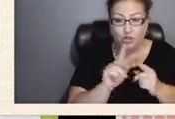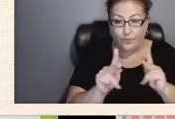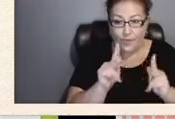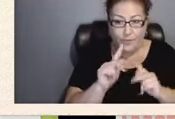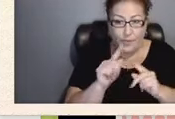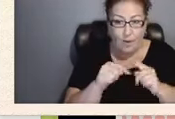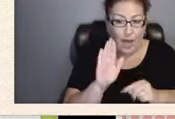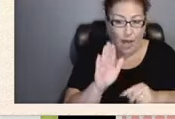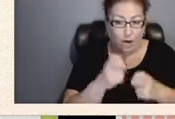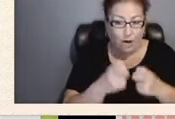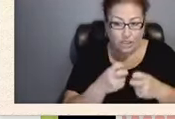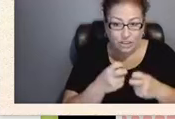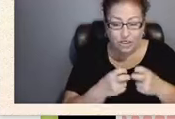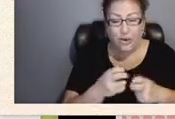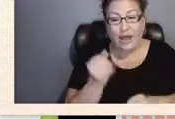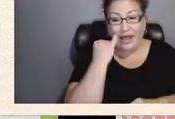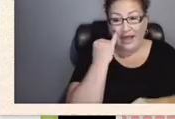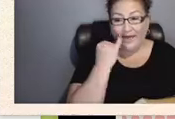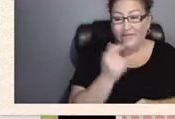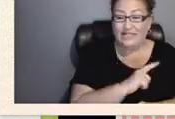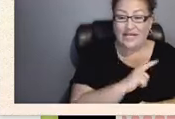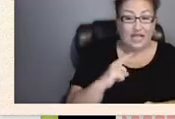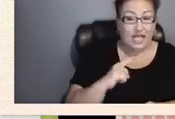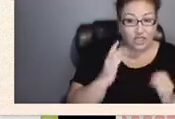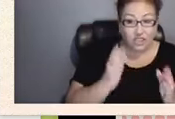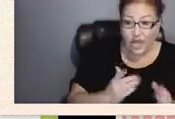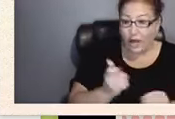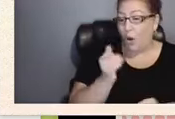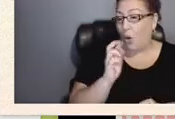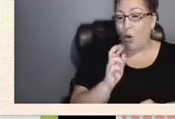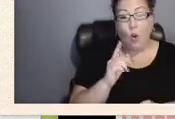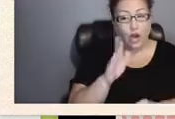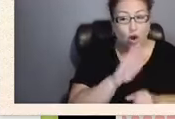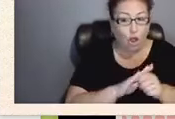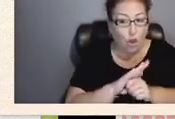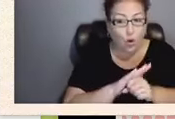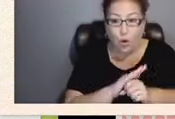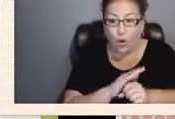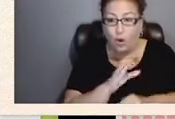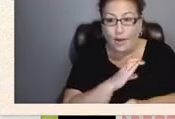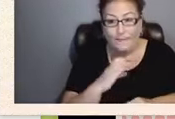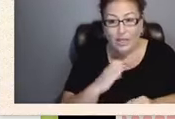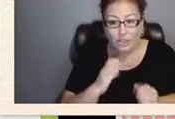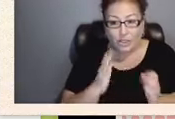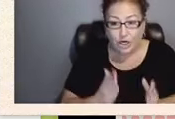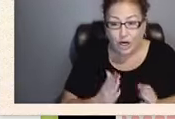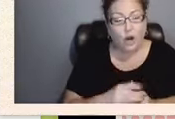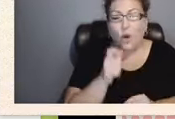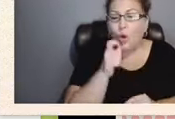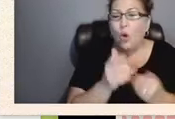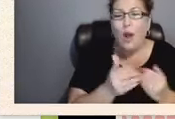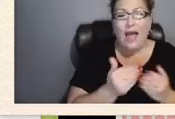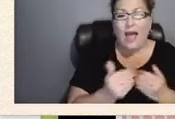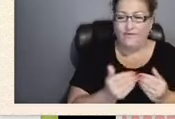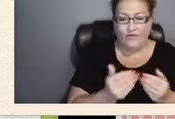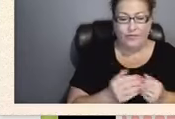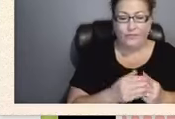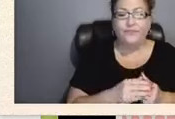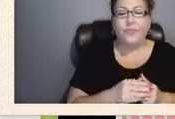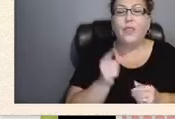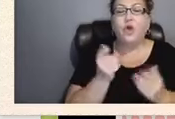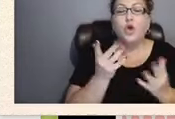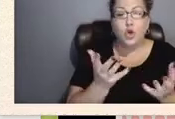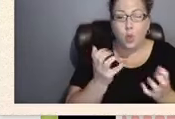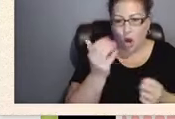issue, whether it's a legislator or your local commissioner, whoever it is, you want to know what